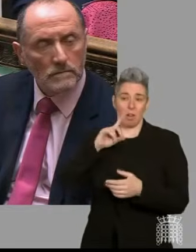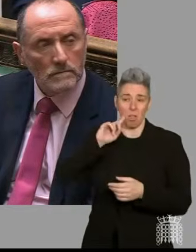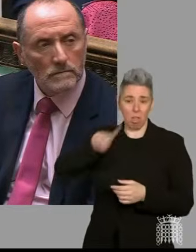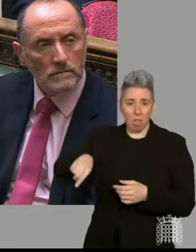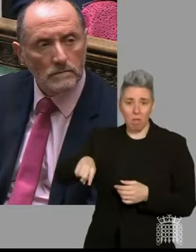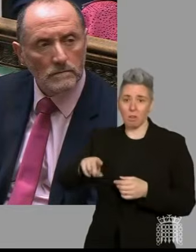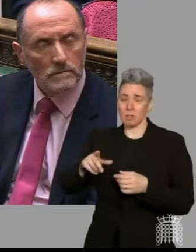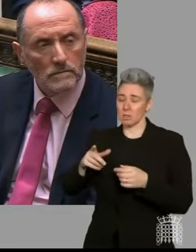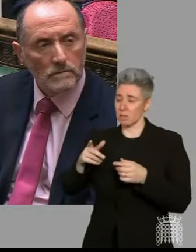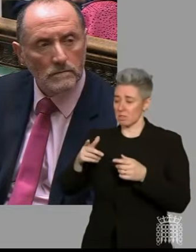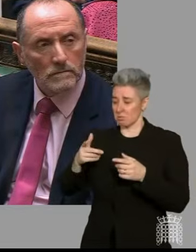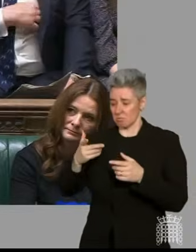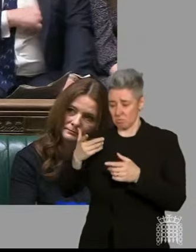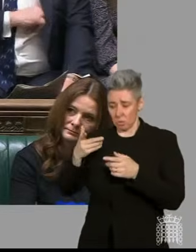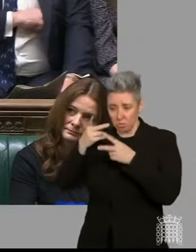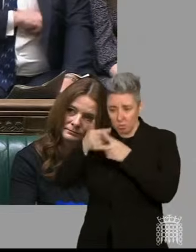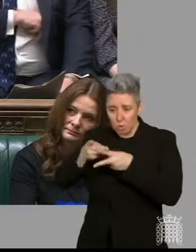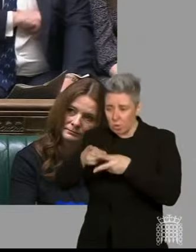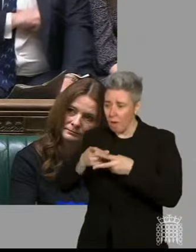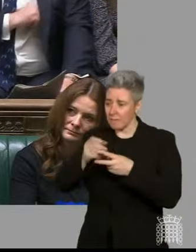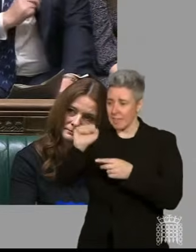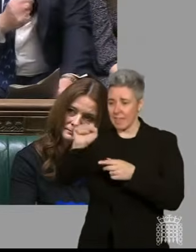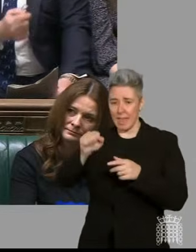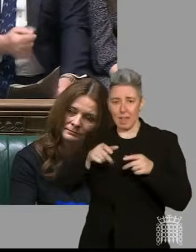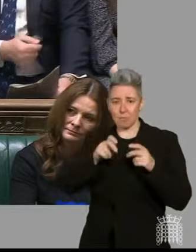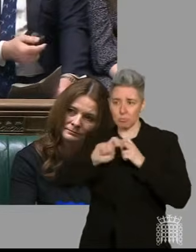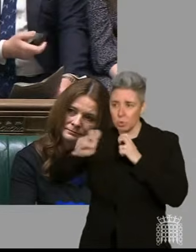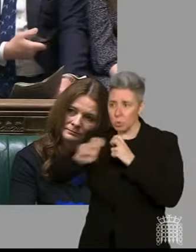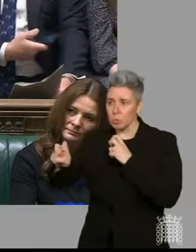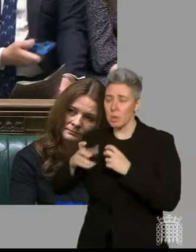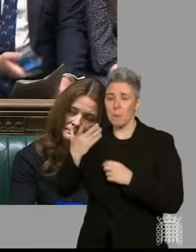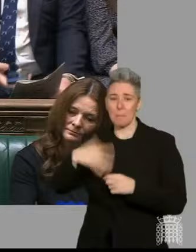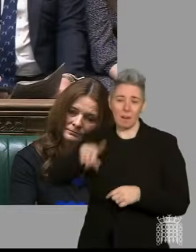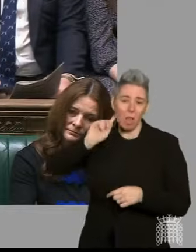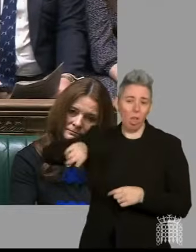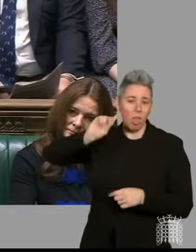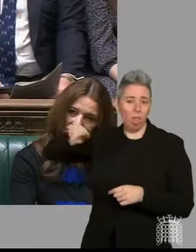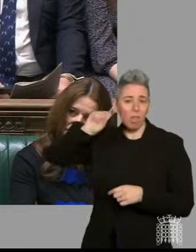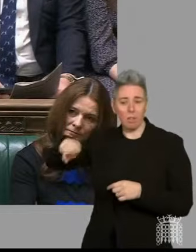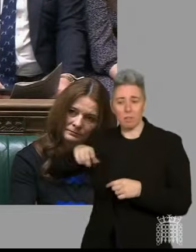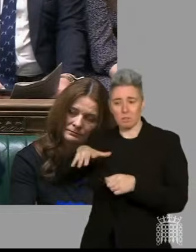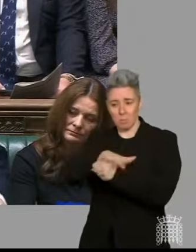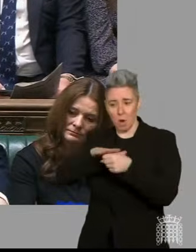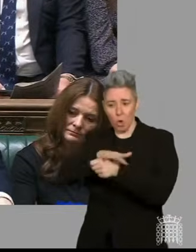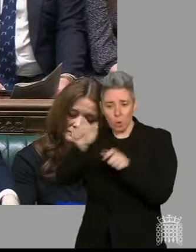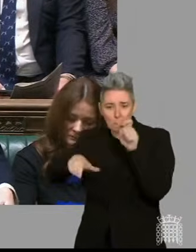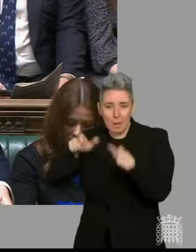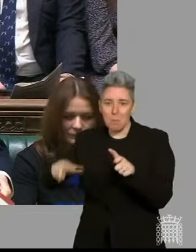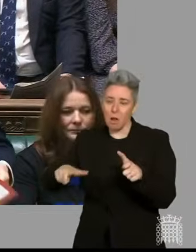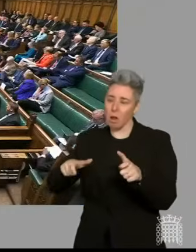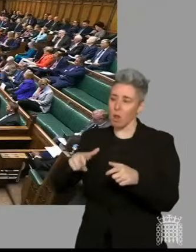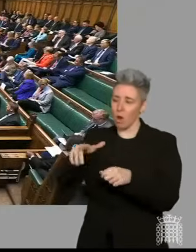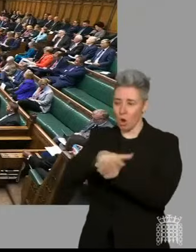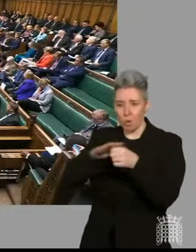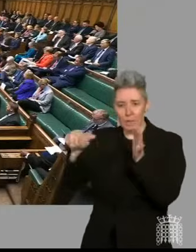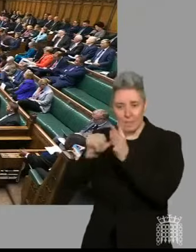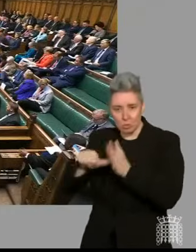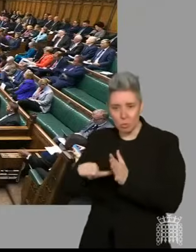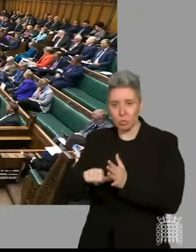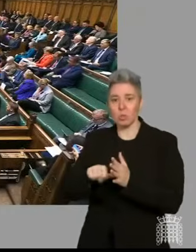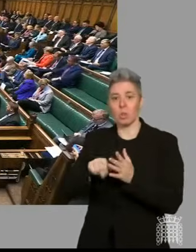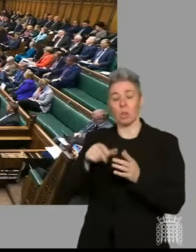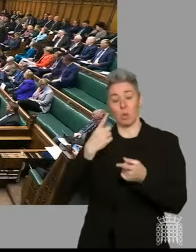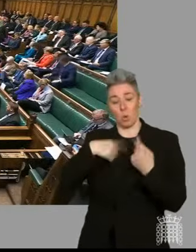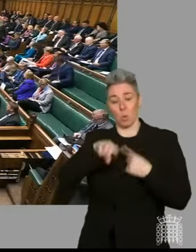million on new politicians. And we will work with the Right Honourable Lady to make sure we resolve this. Sarah